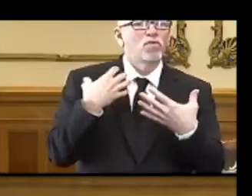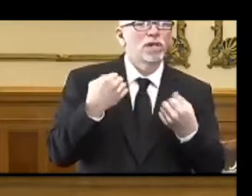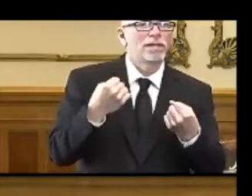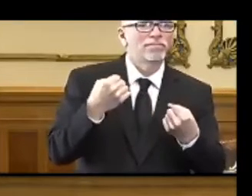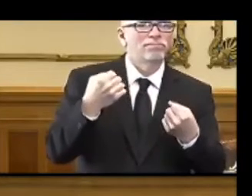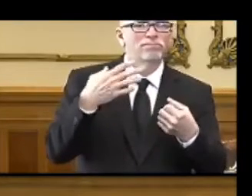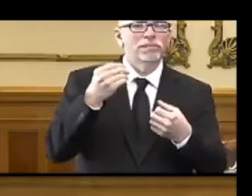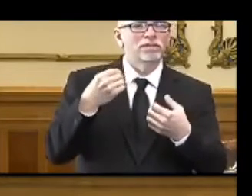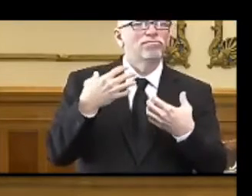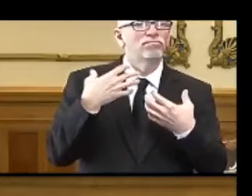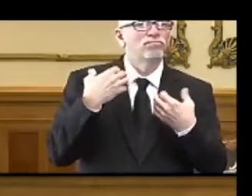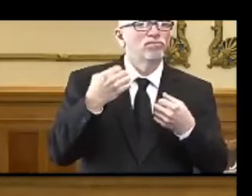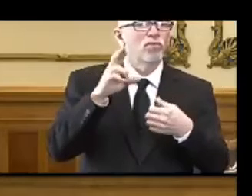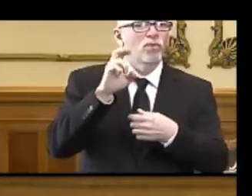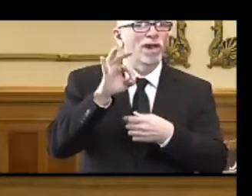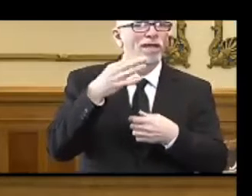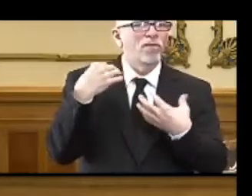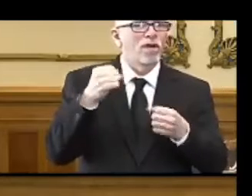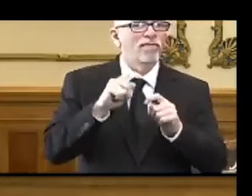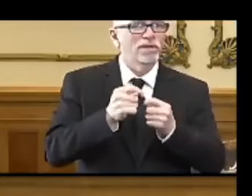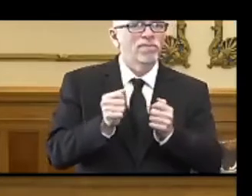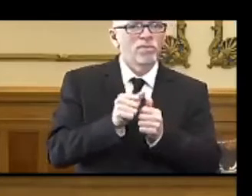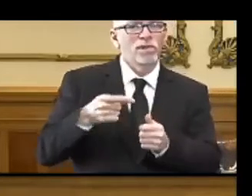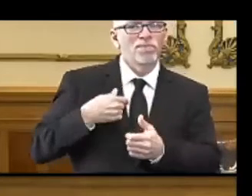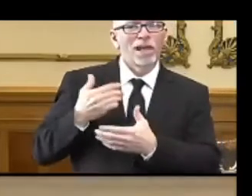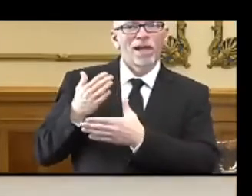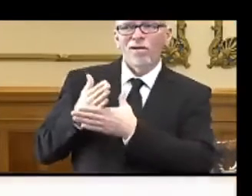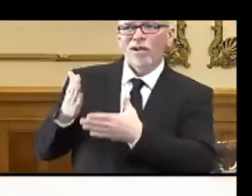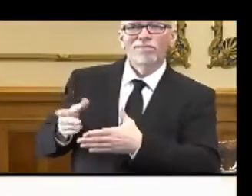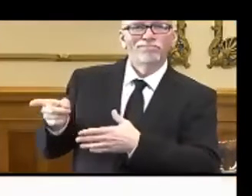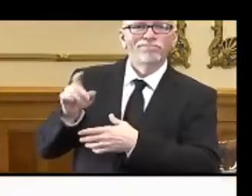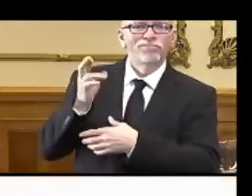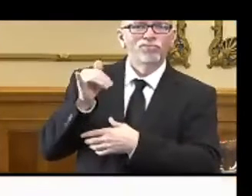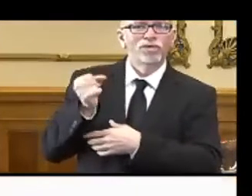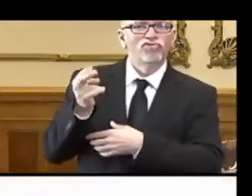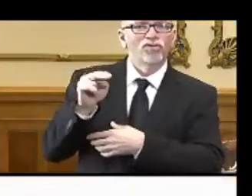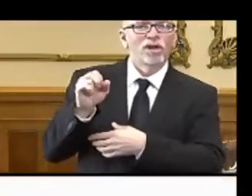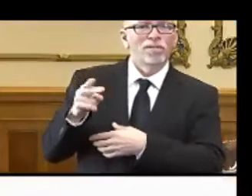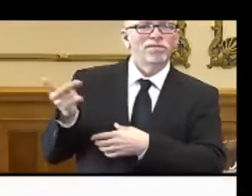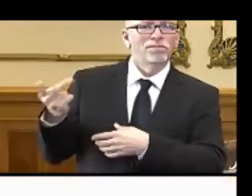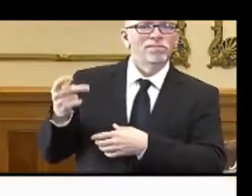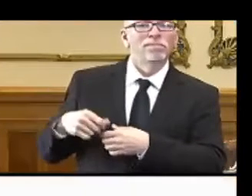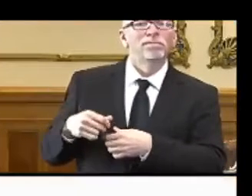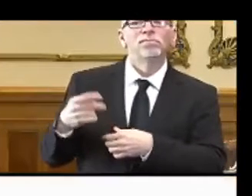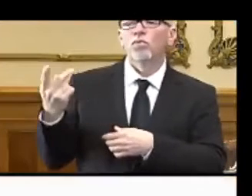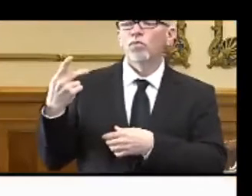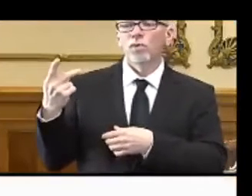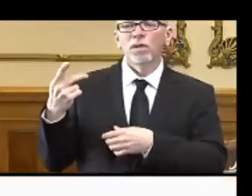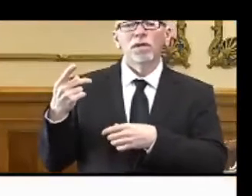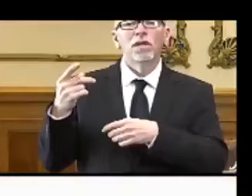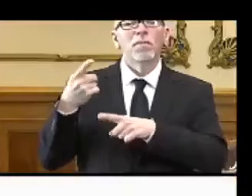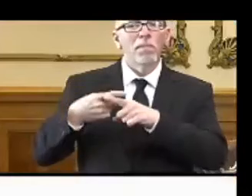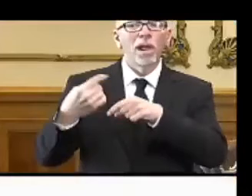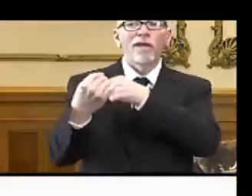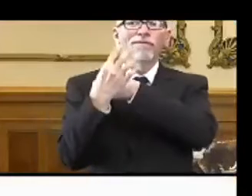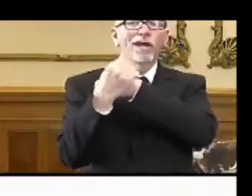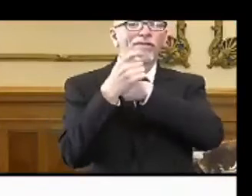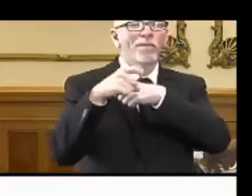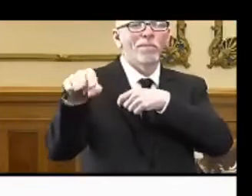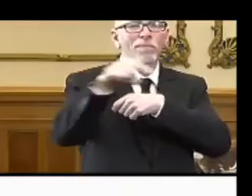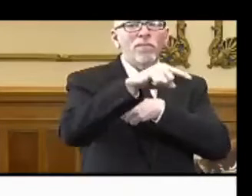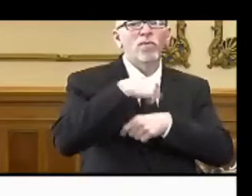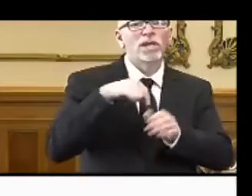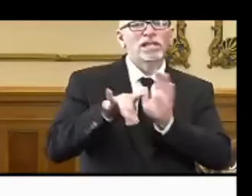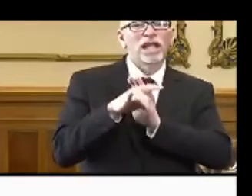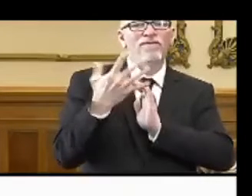team with my friend and colleague, Chris Johnston. Together, the two of us, along with some advice from others, we selected 5